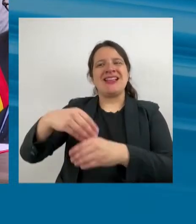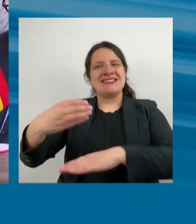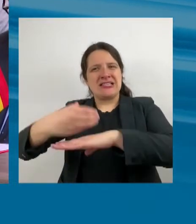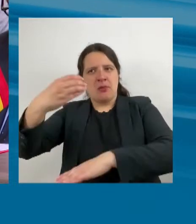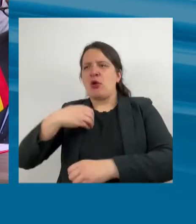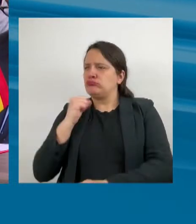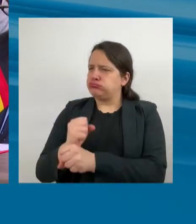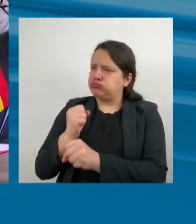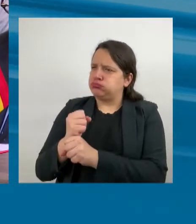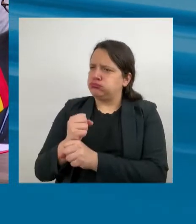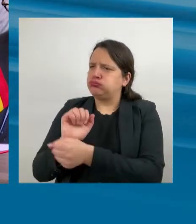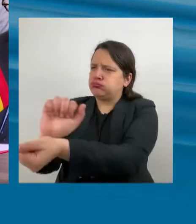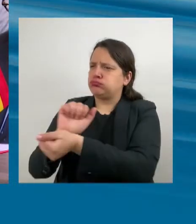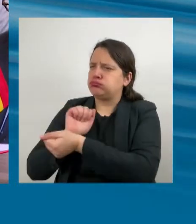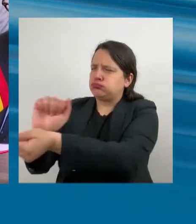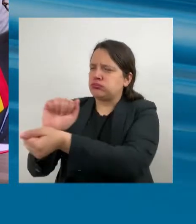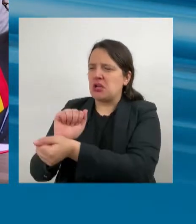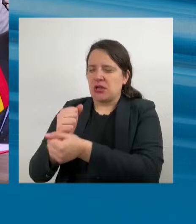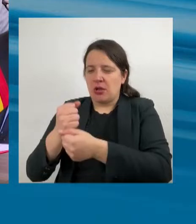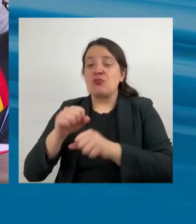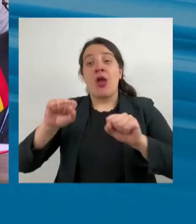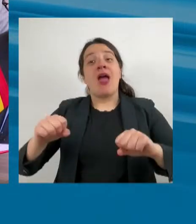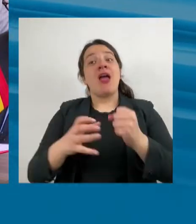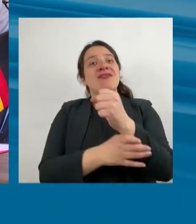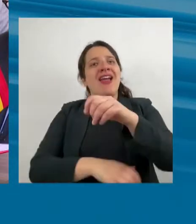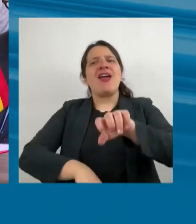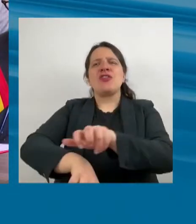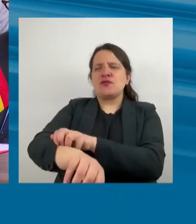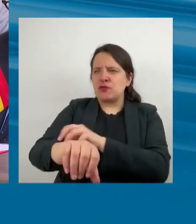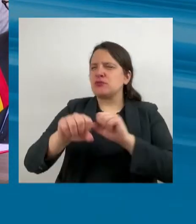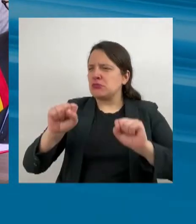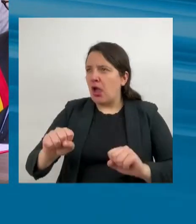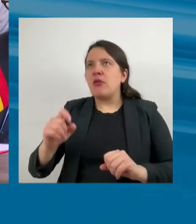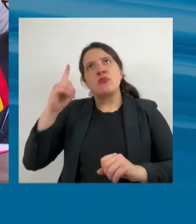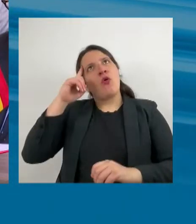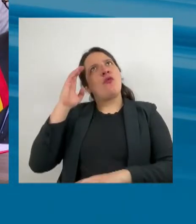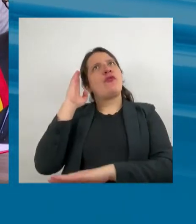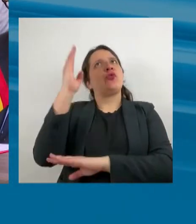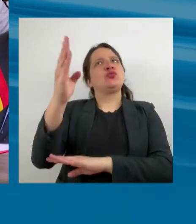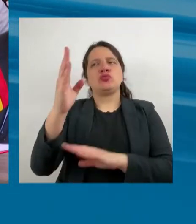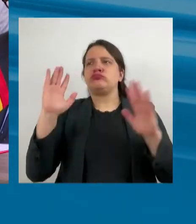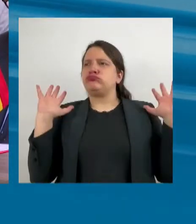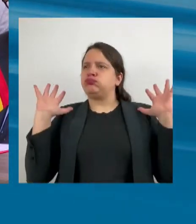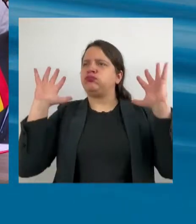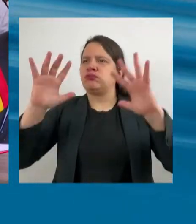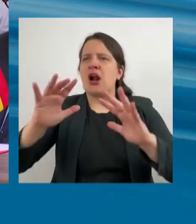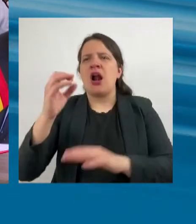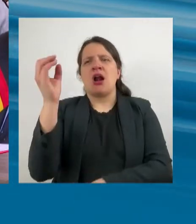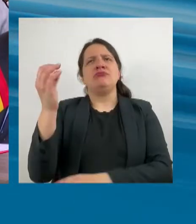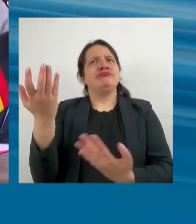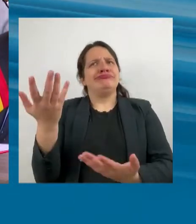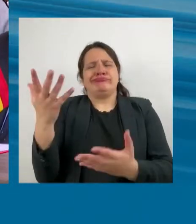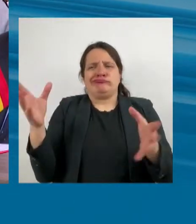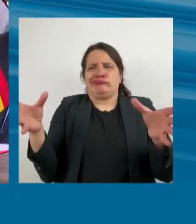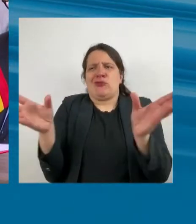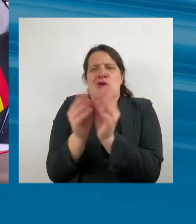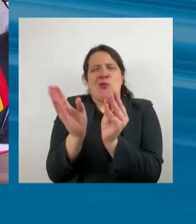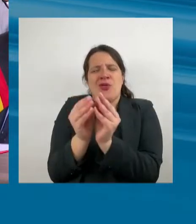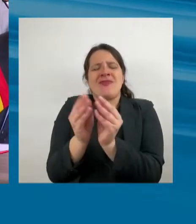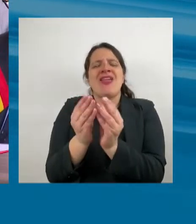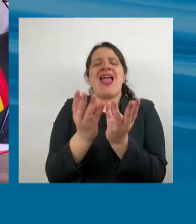Summit of the Future process. Inequality in education, healthcare, digital